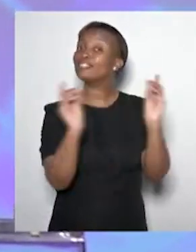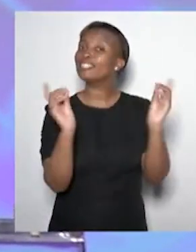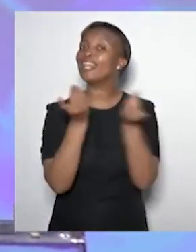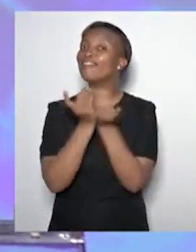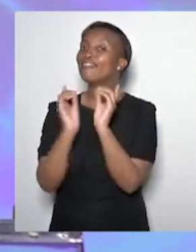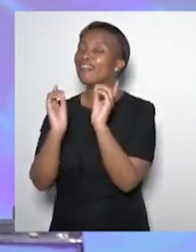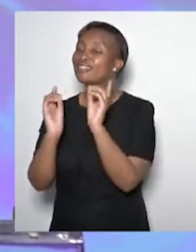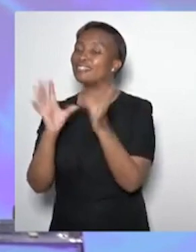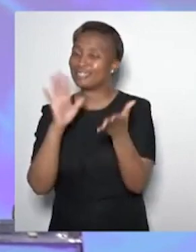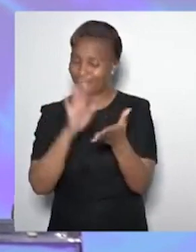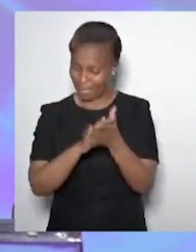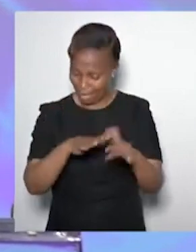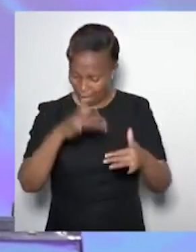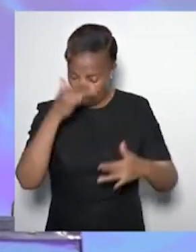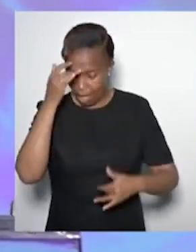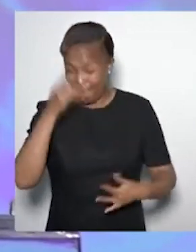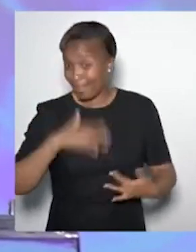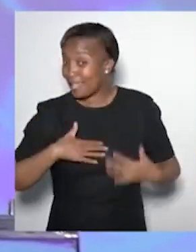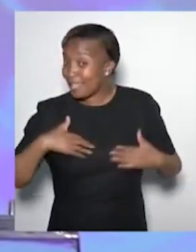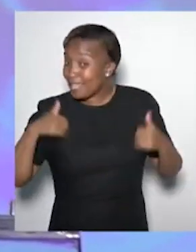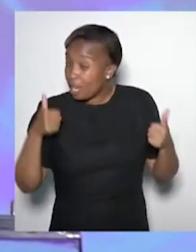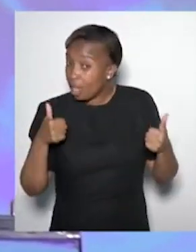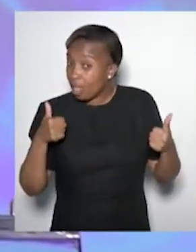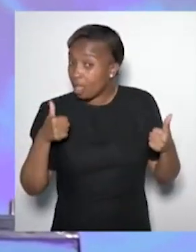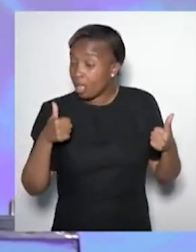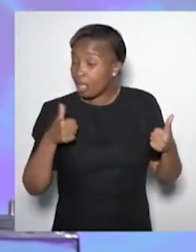with healing.